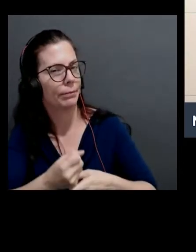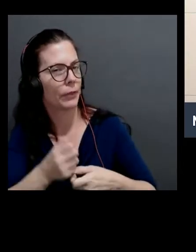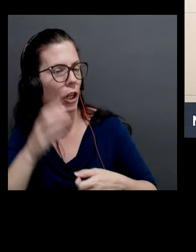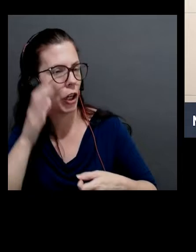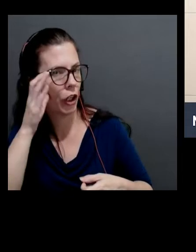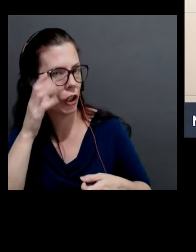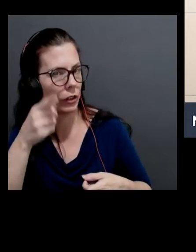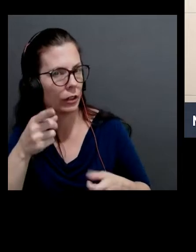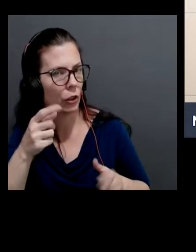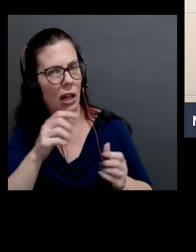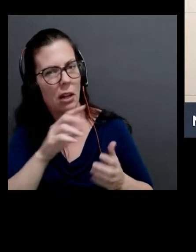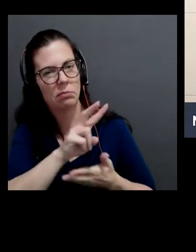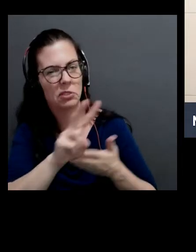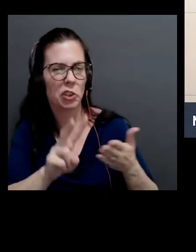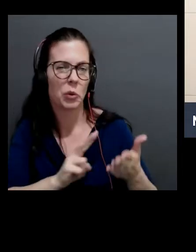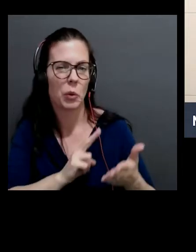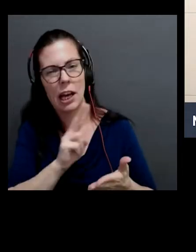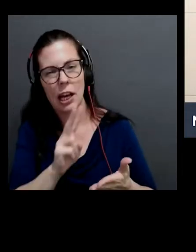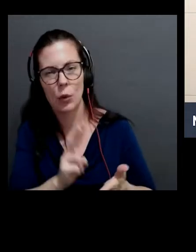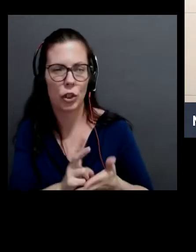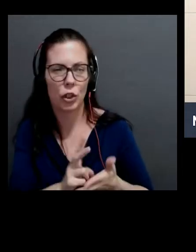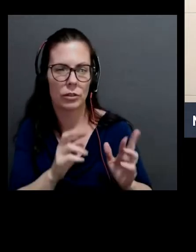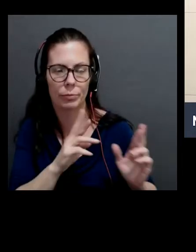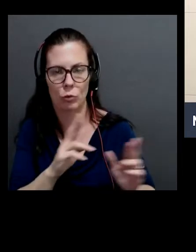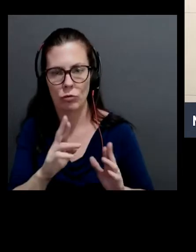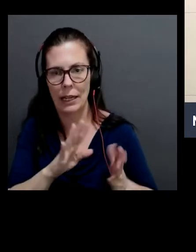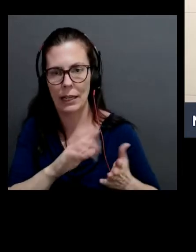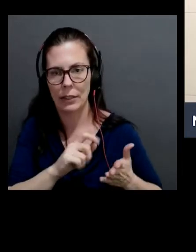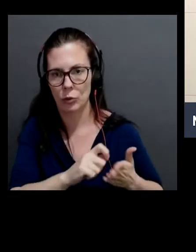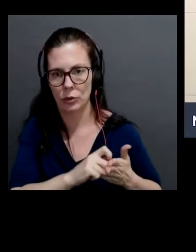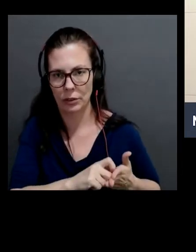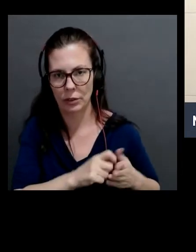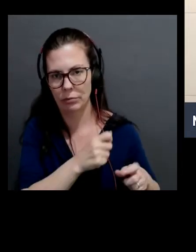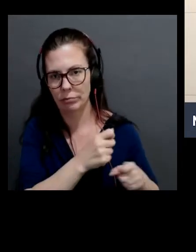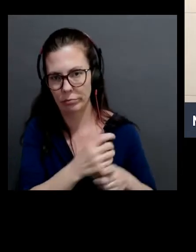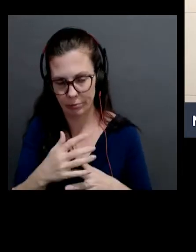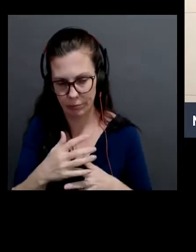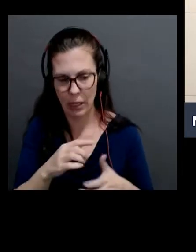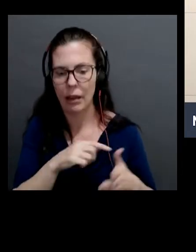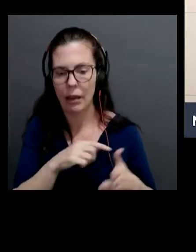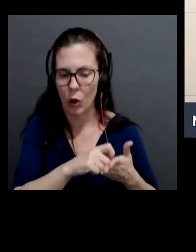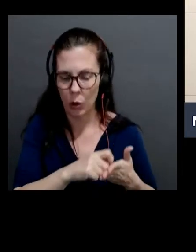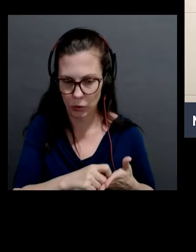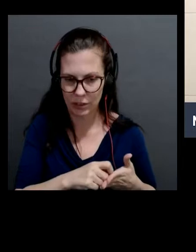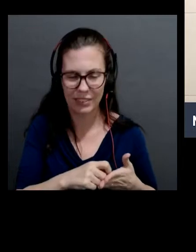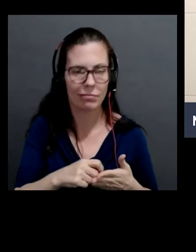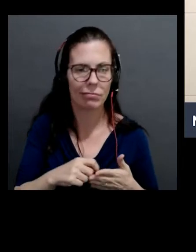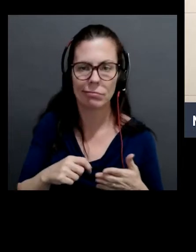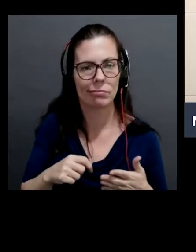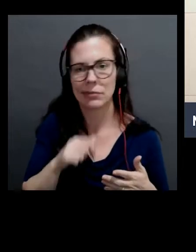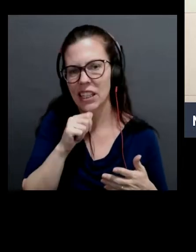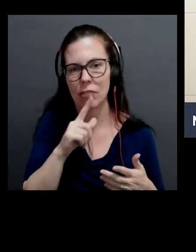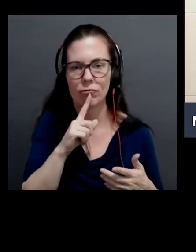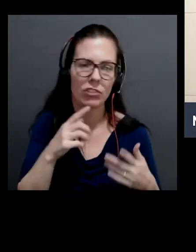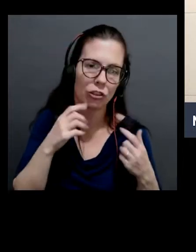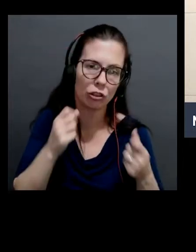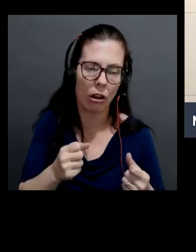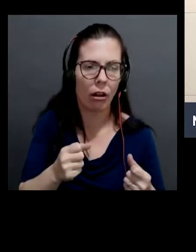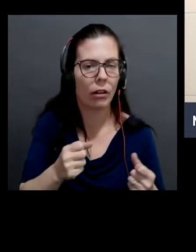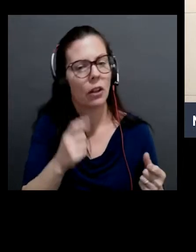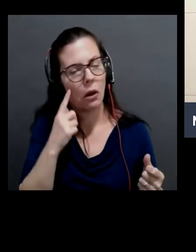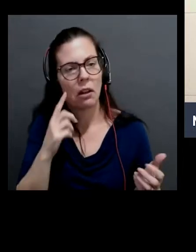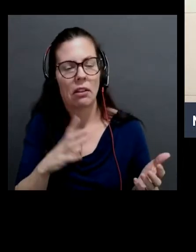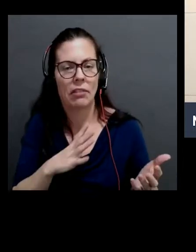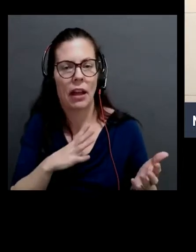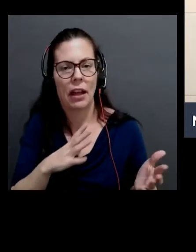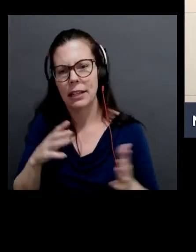about 2 hours, just preparing the notes, and you were taking notes, and they weren't as strong. So you were like, hey, people